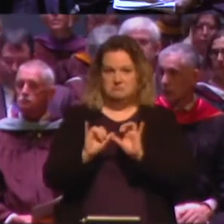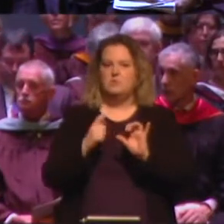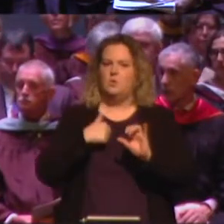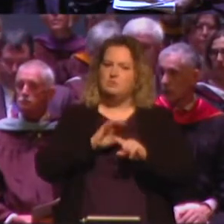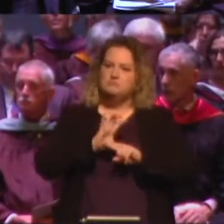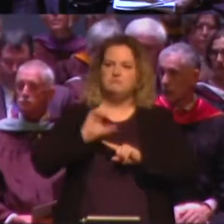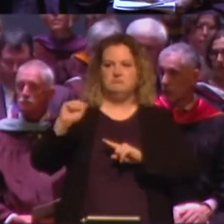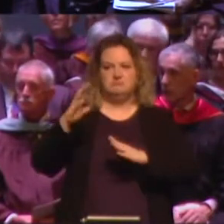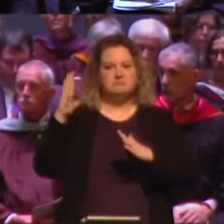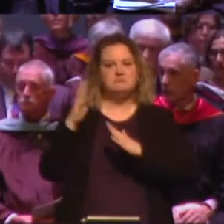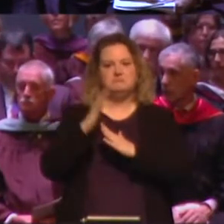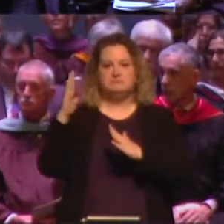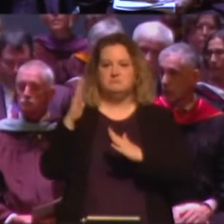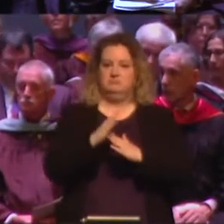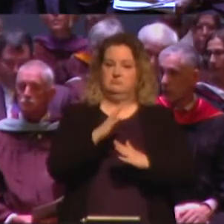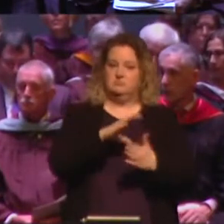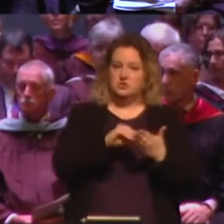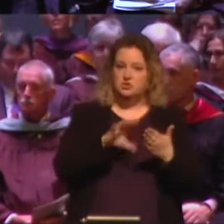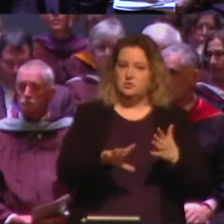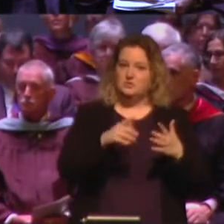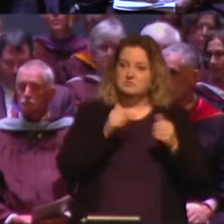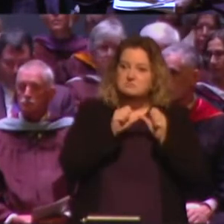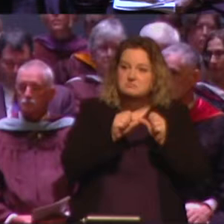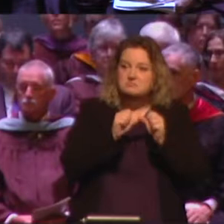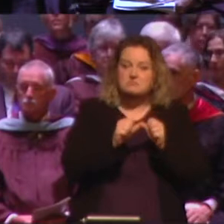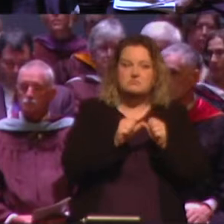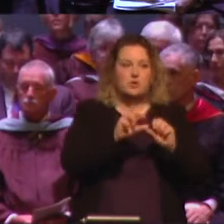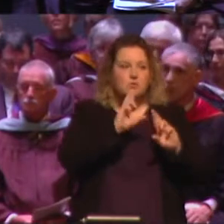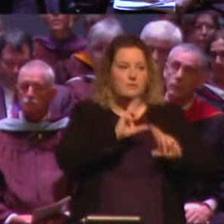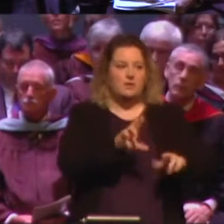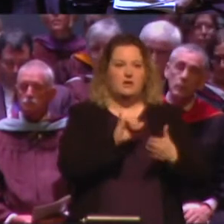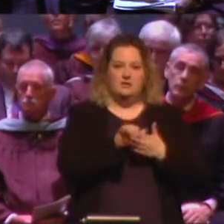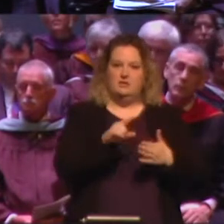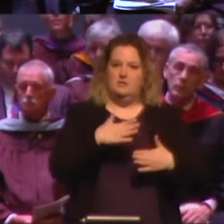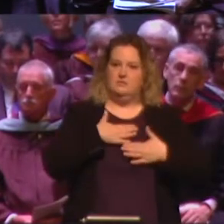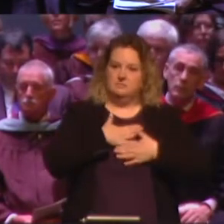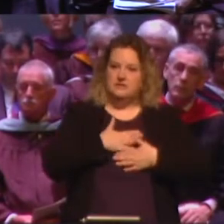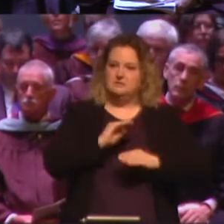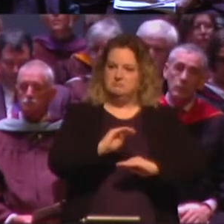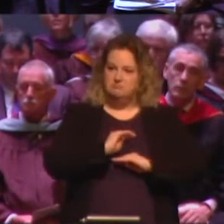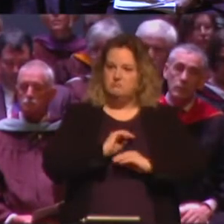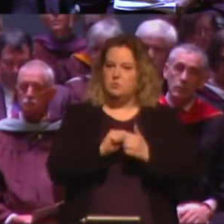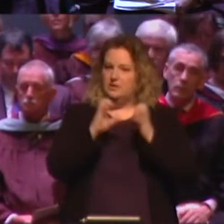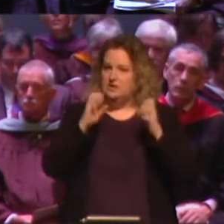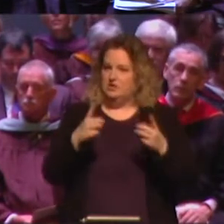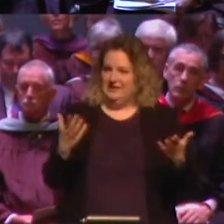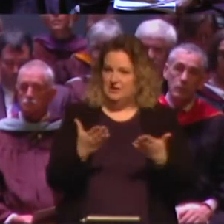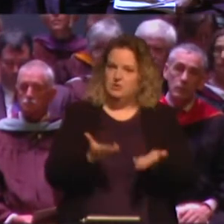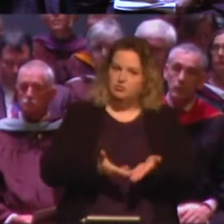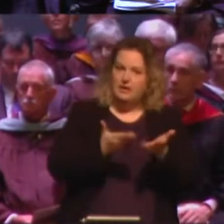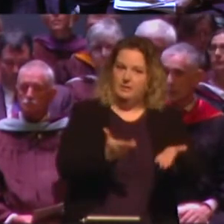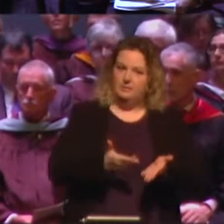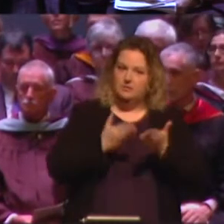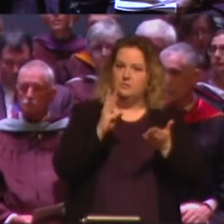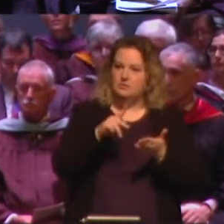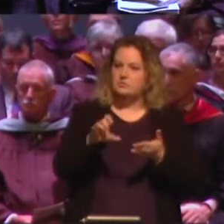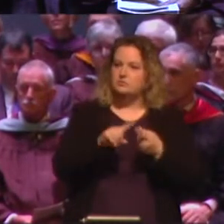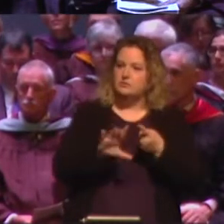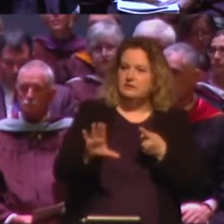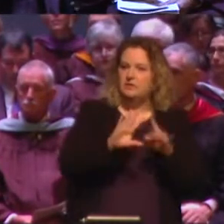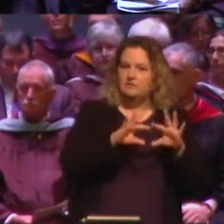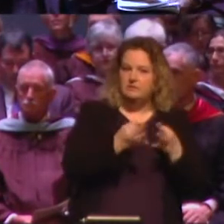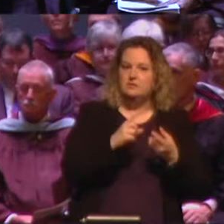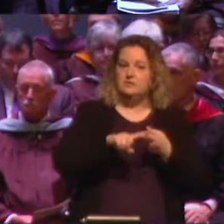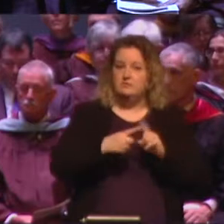with the education that they receive and consistently recommend this to their friends and family. Western Piedmont is a college